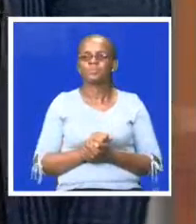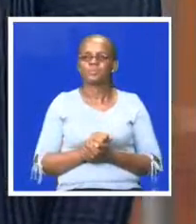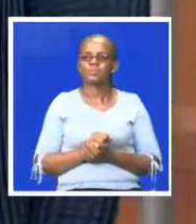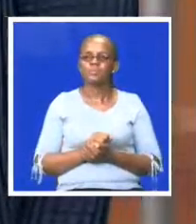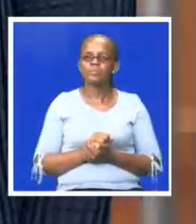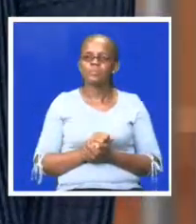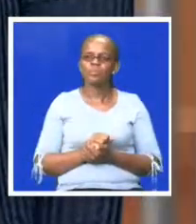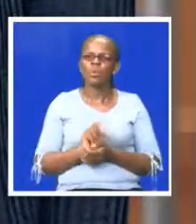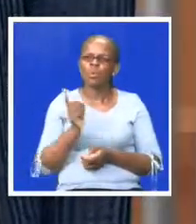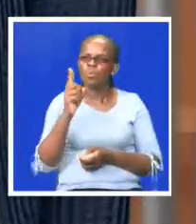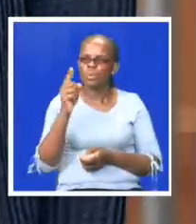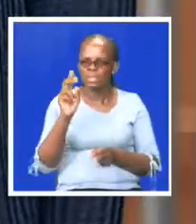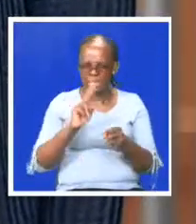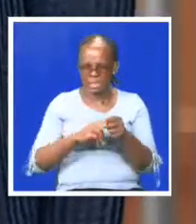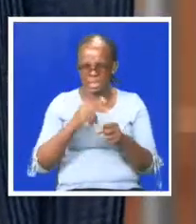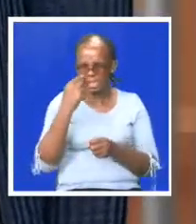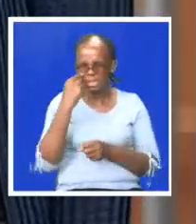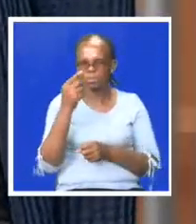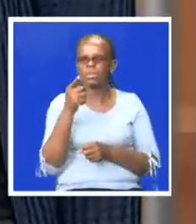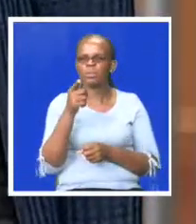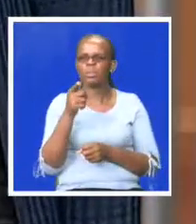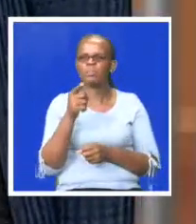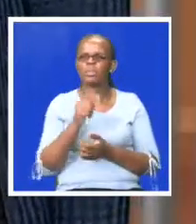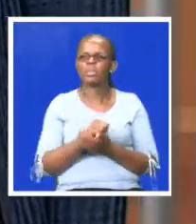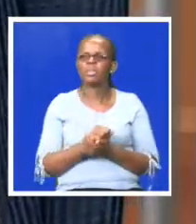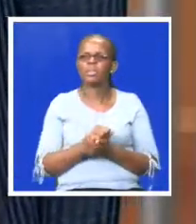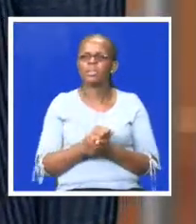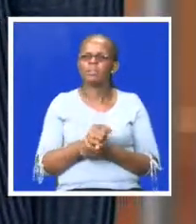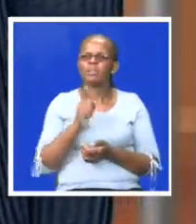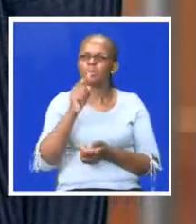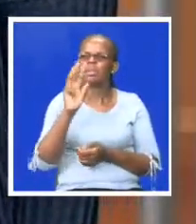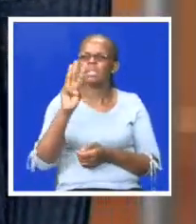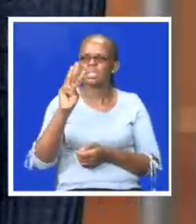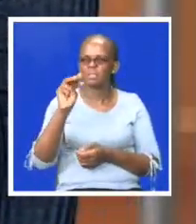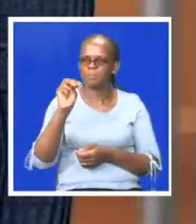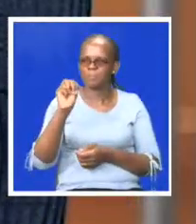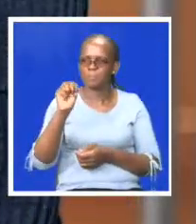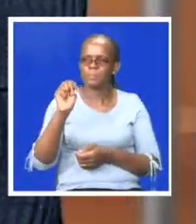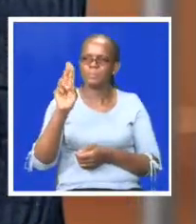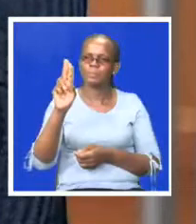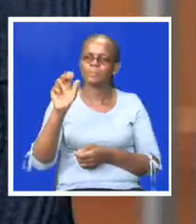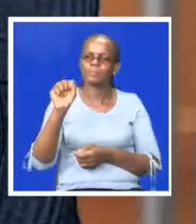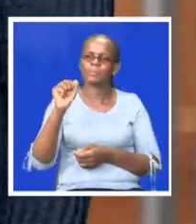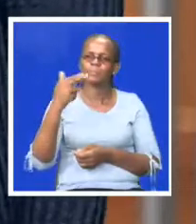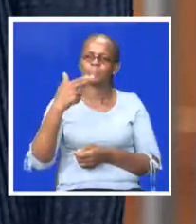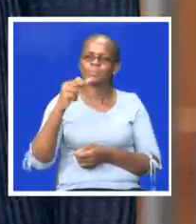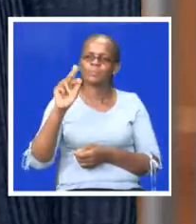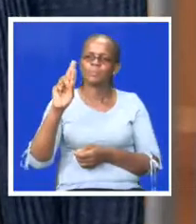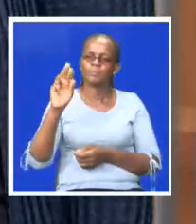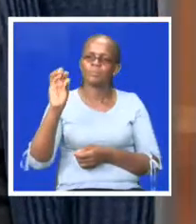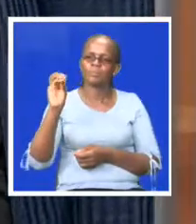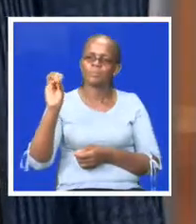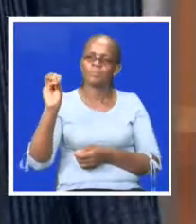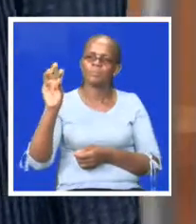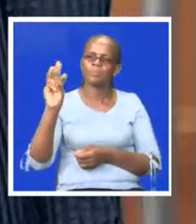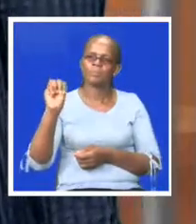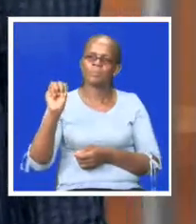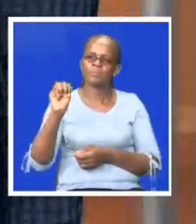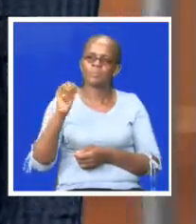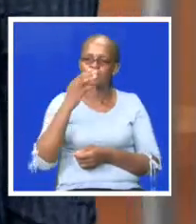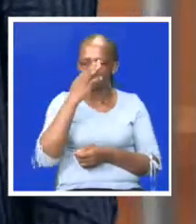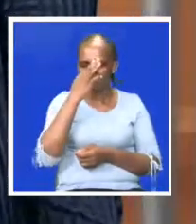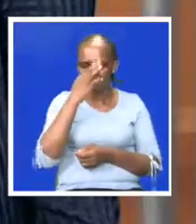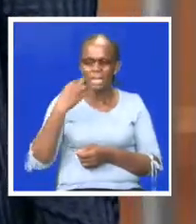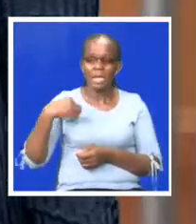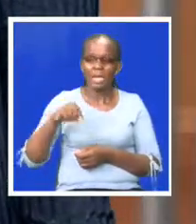are these? Do you know this? These are mushrooms. These are mushrooms. I think some of you say, I don't know